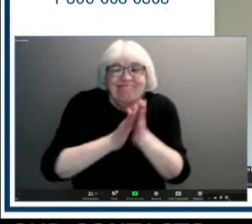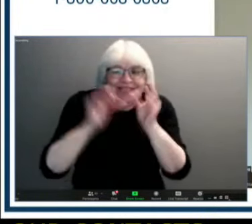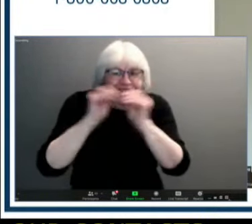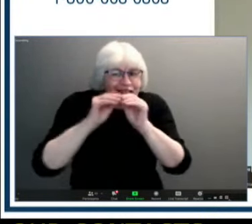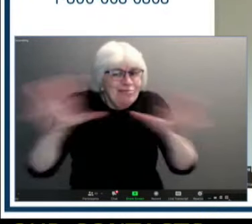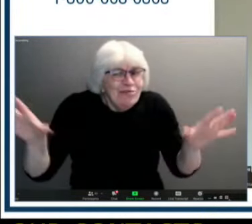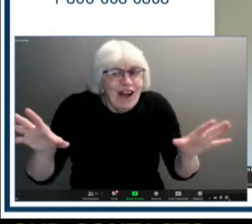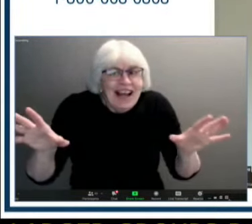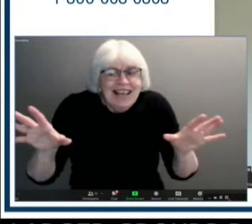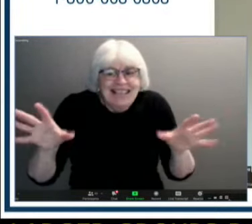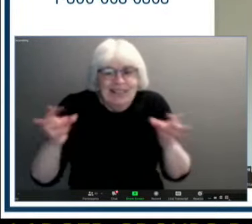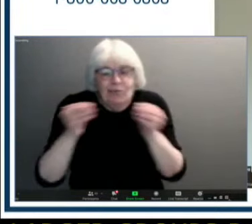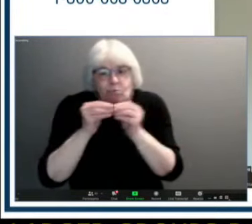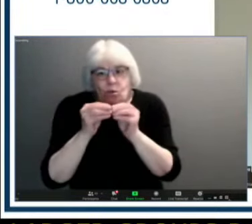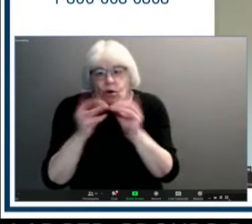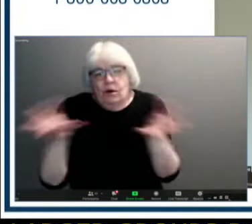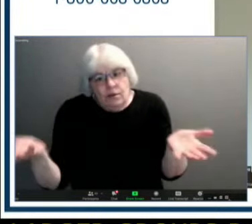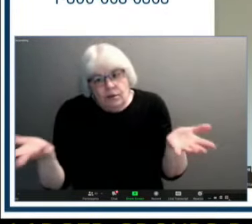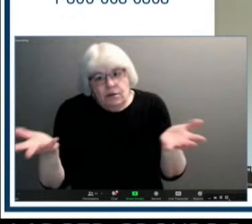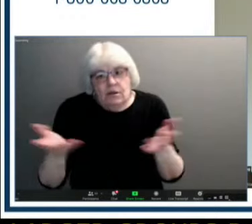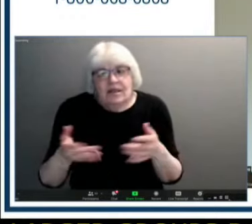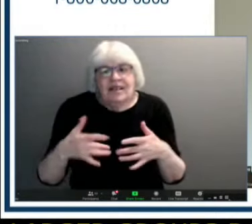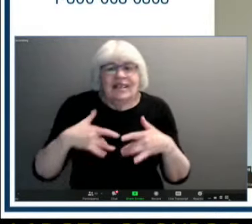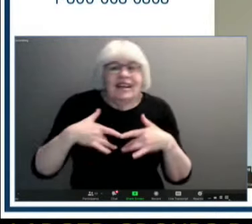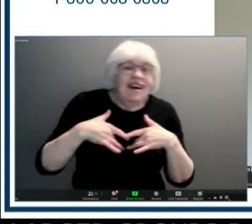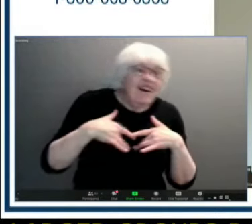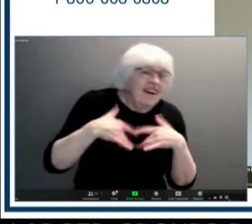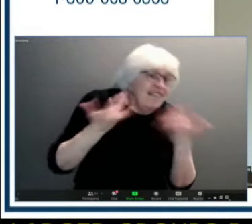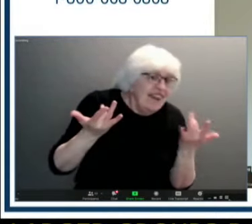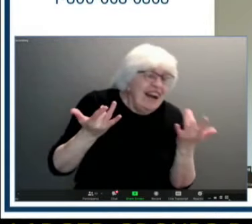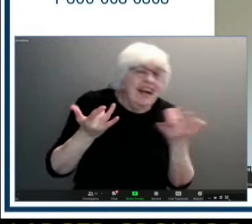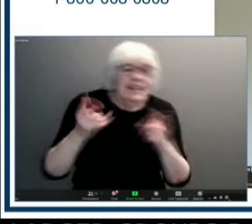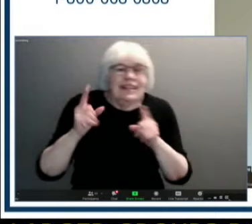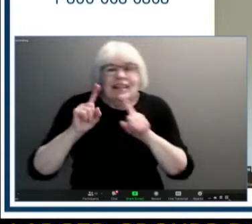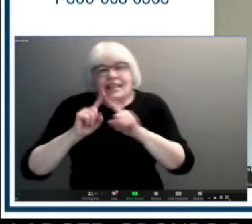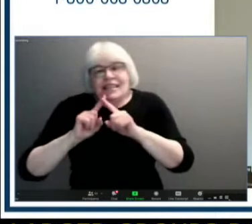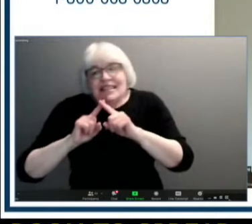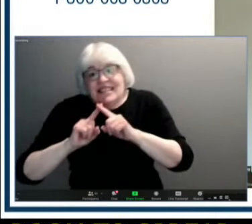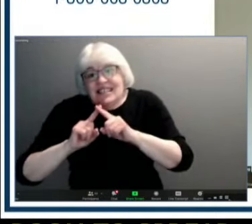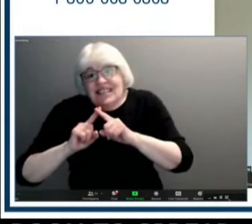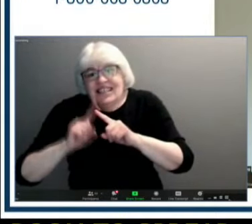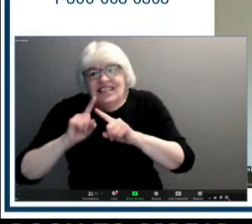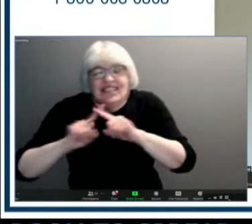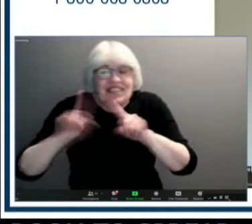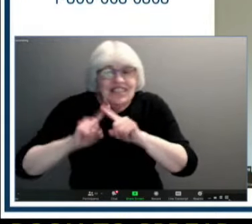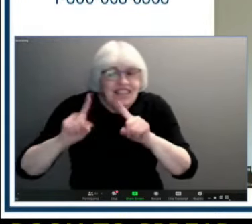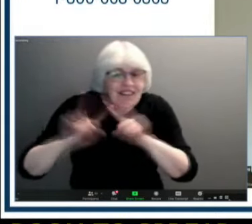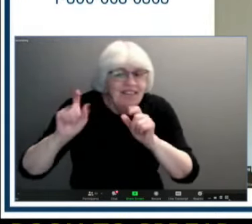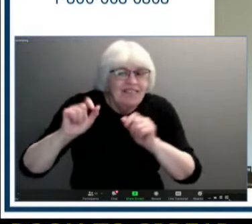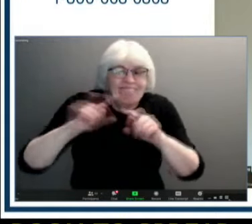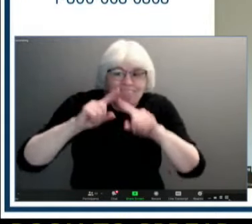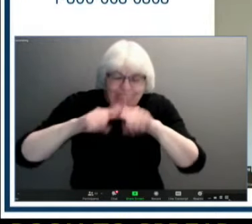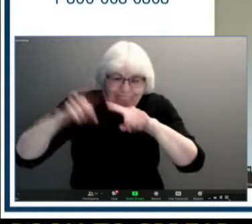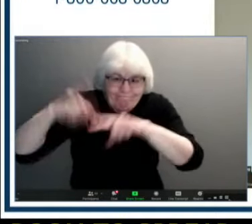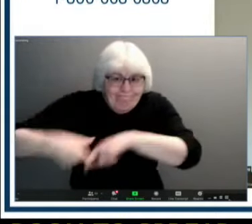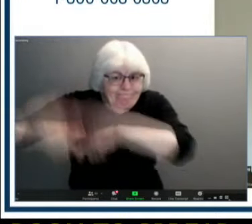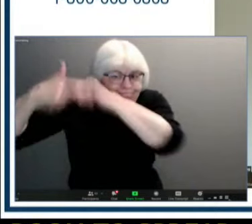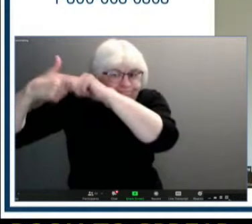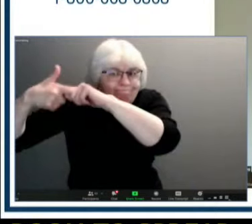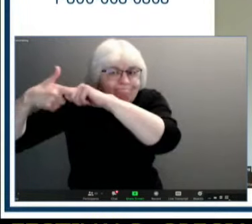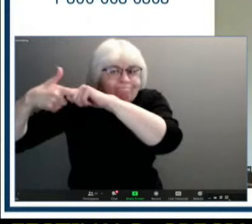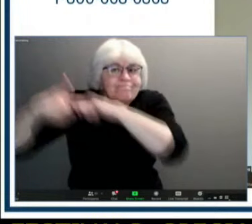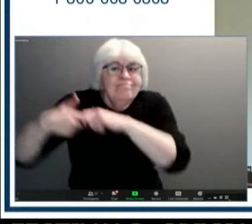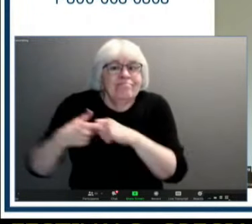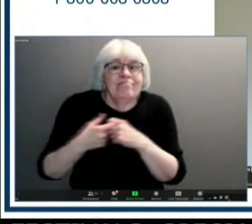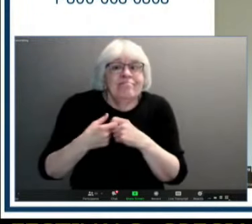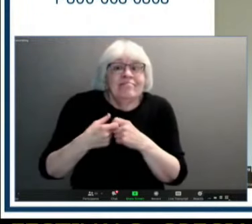Festivals, special events, sports events, and in-person performances will be paused. Groups of 10 indoors